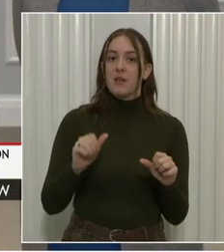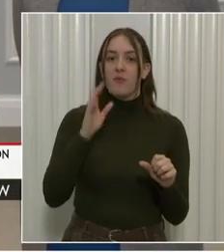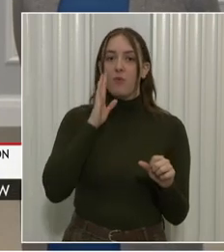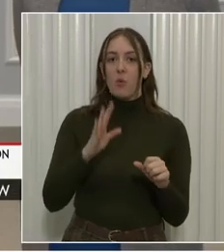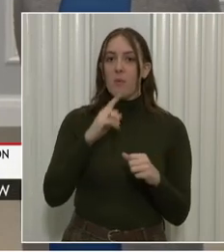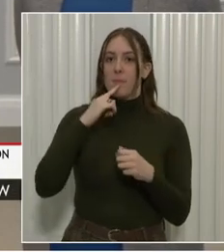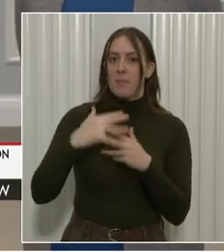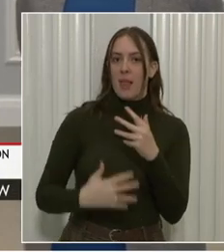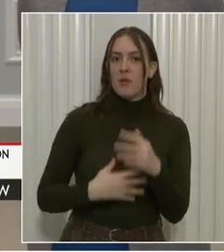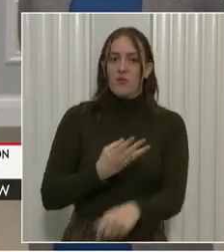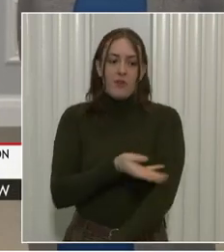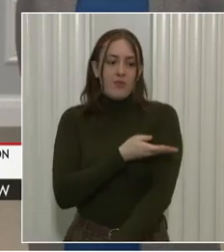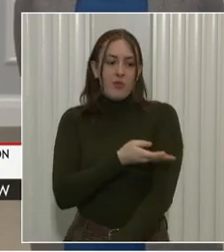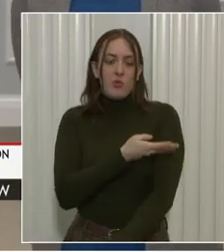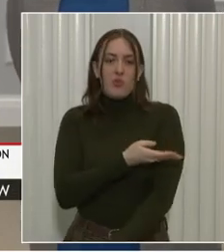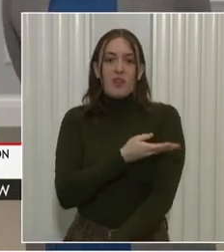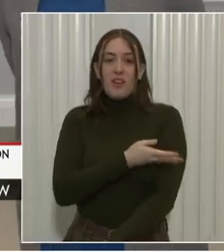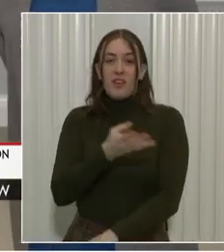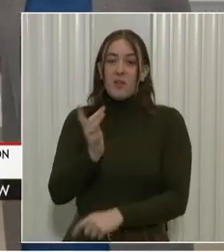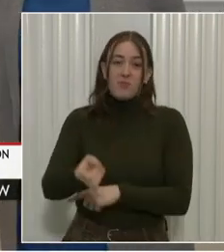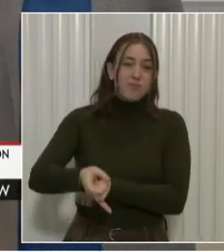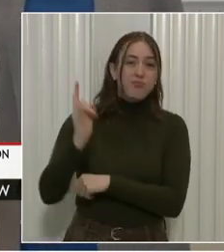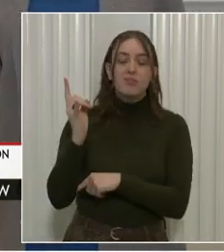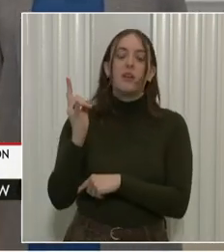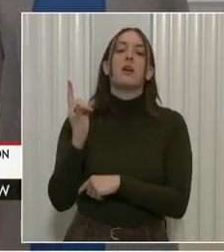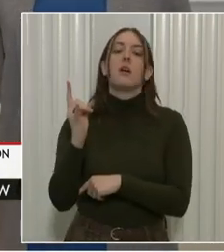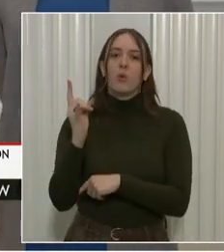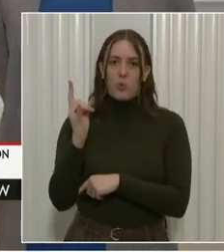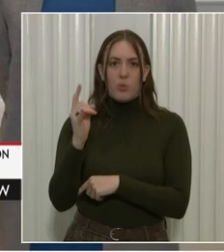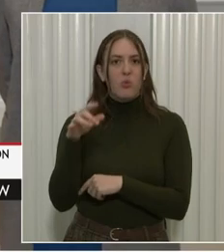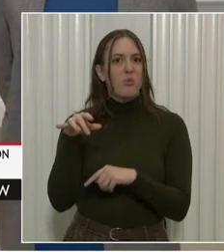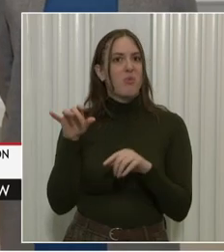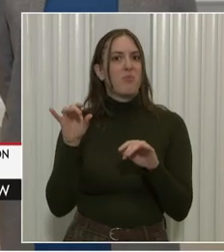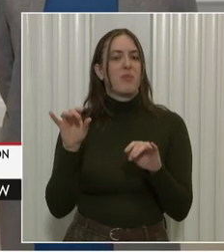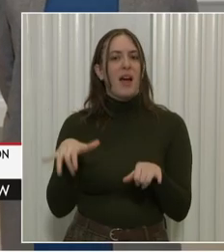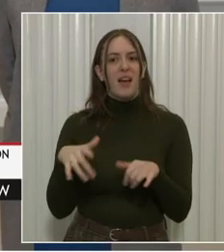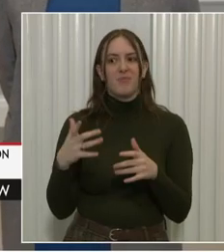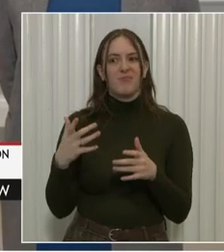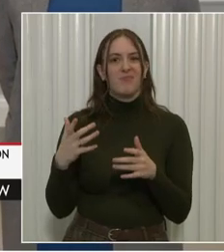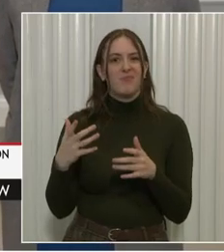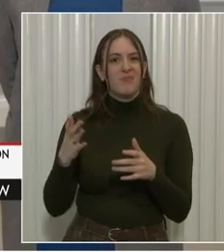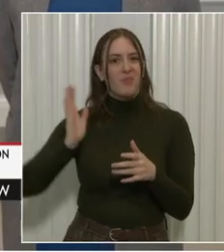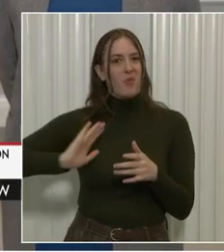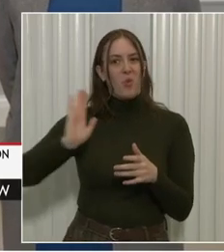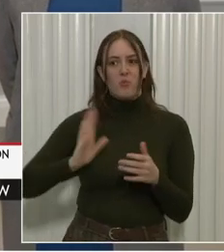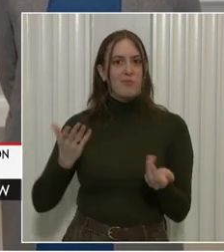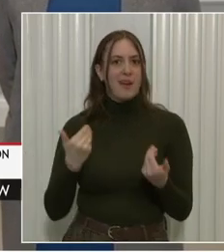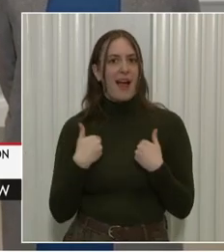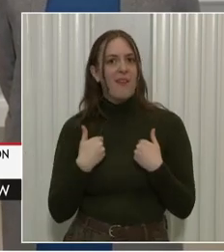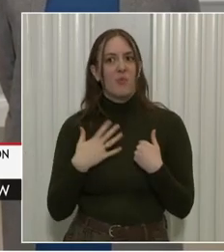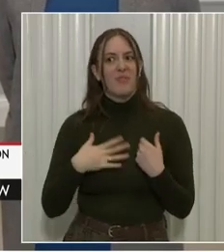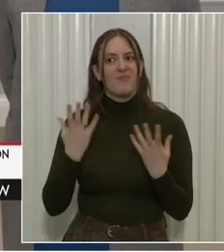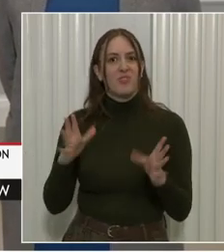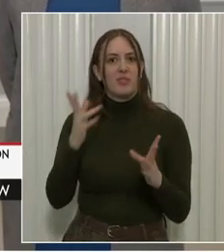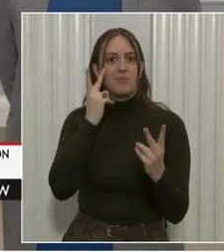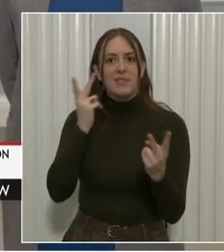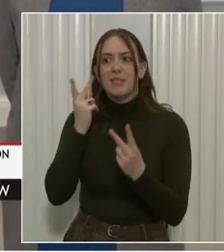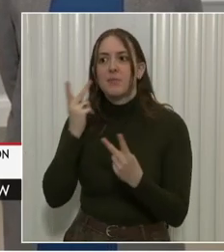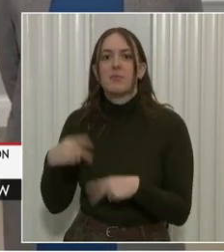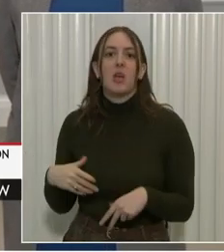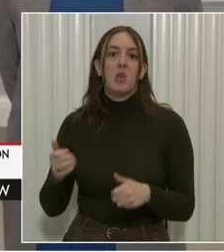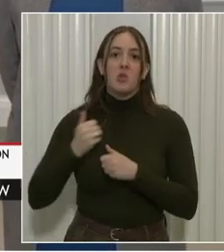as possible to the moment of injury is based on the hard lessons learned by our bravest soldiers,